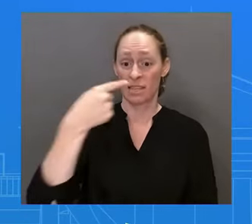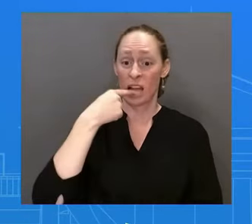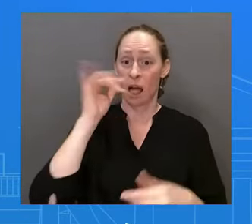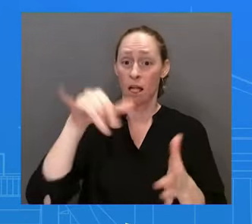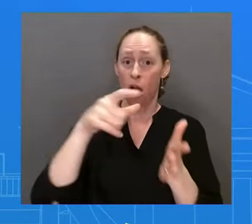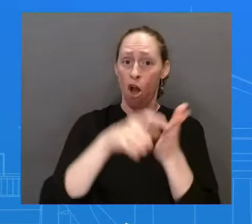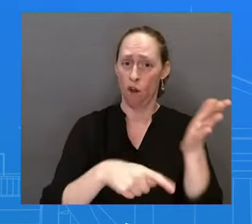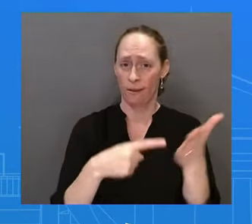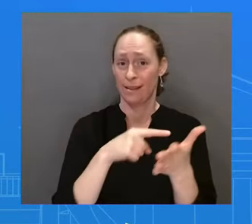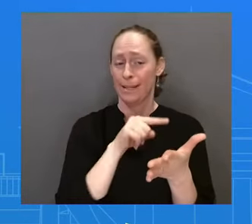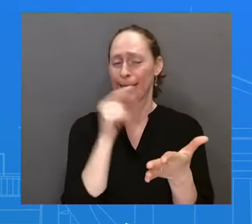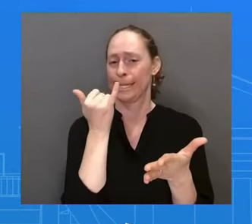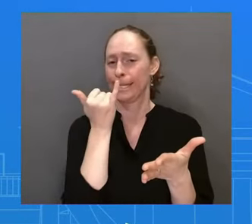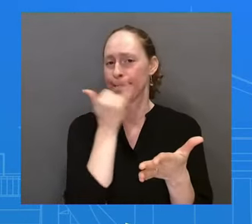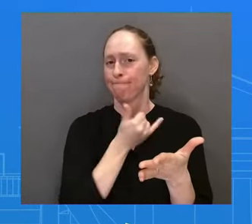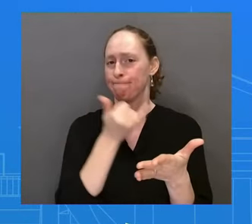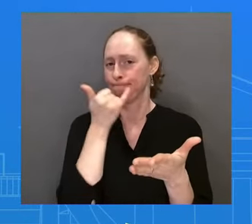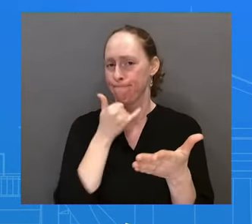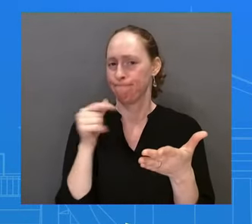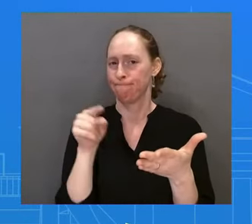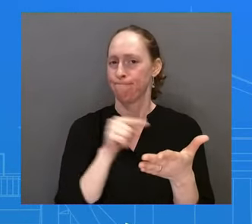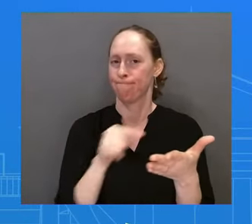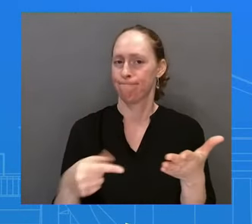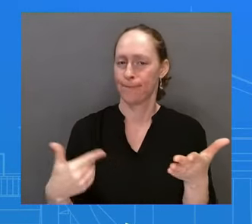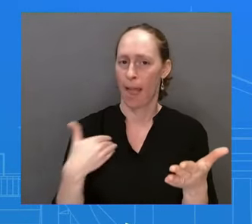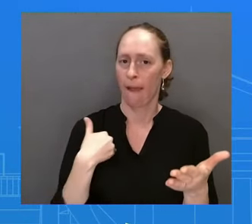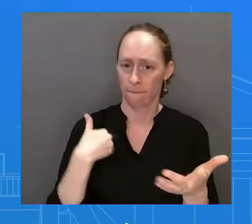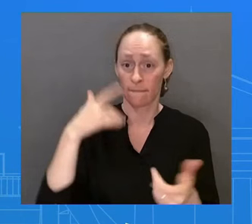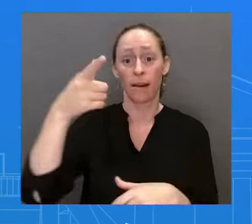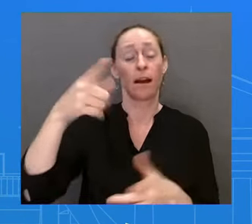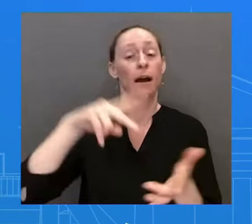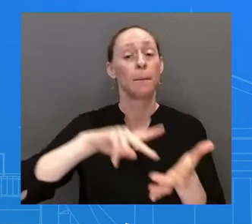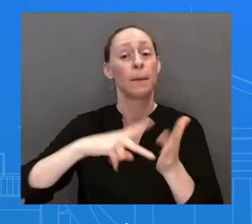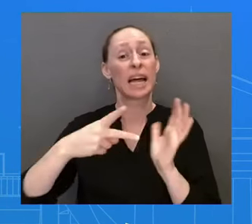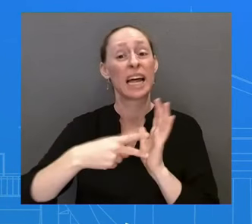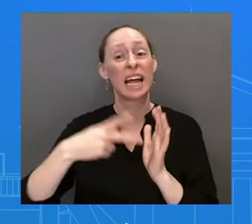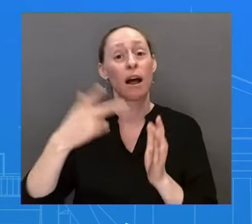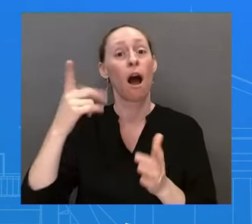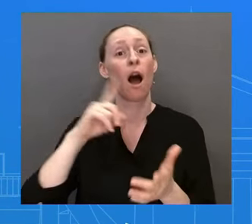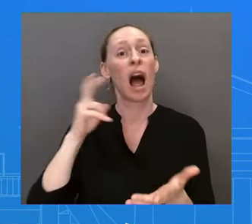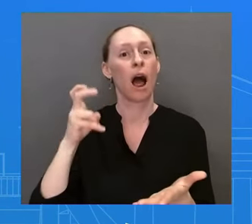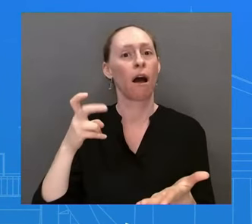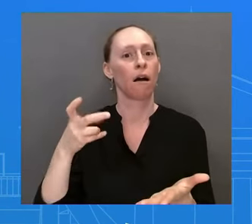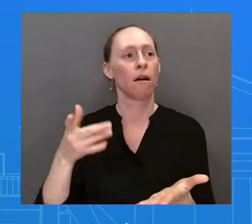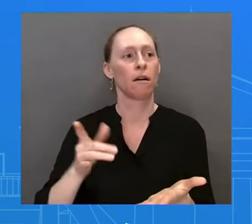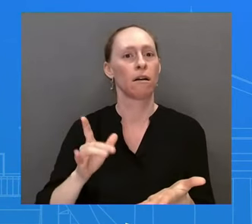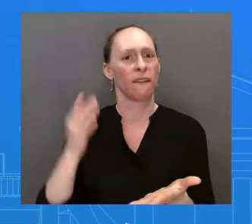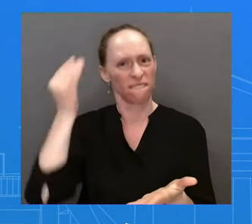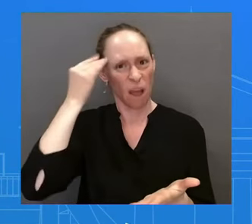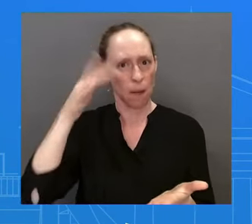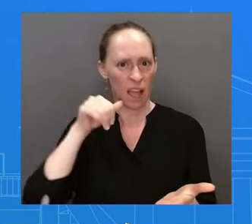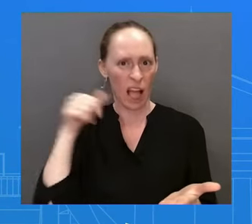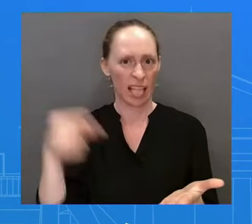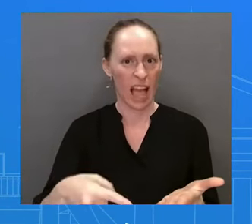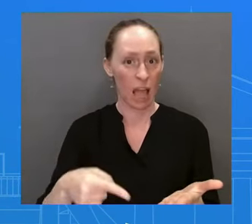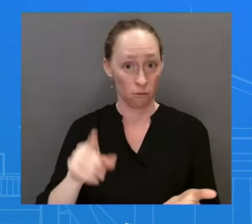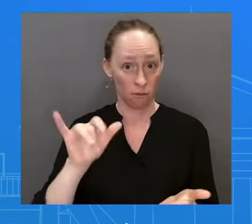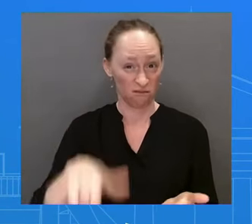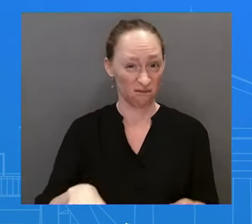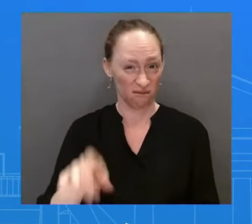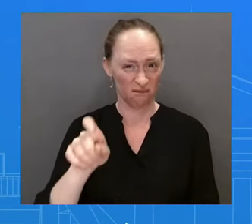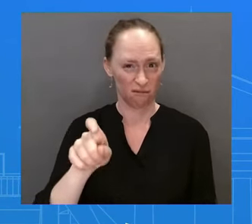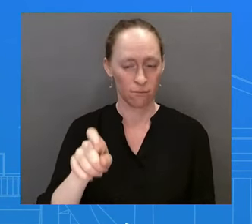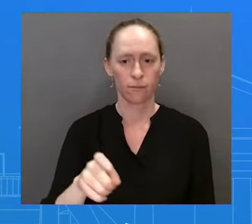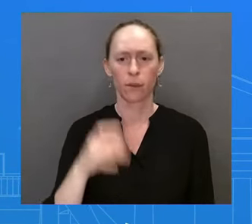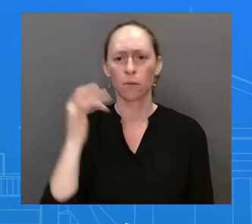exist. Having heard you saying that you went as far as you could on that, was a reason for your